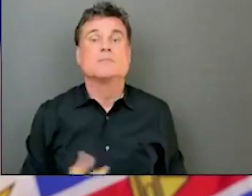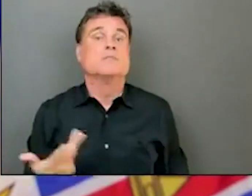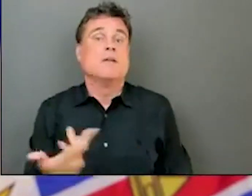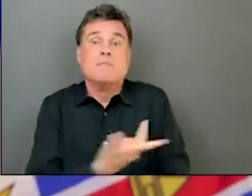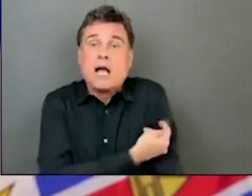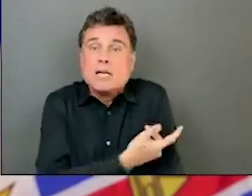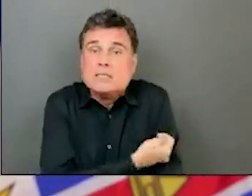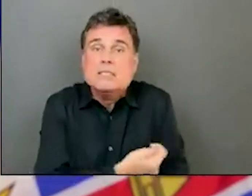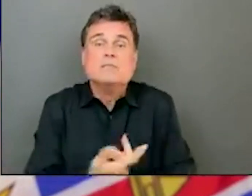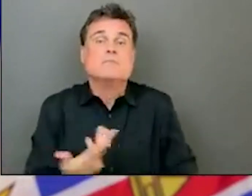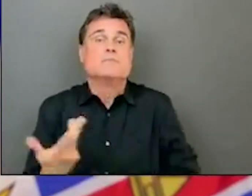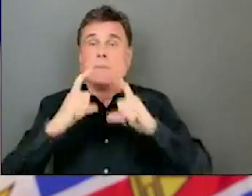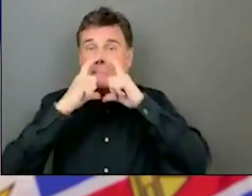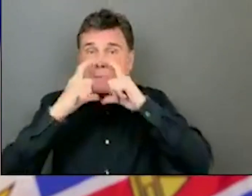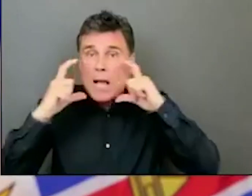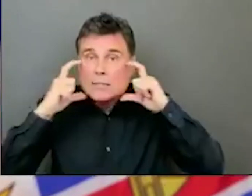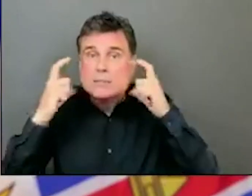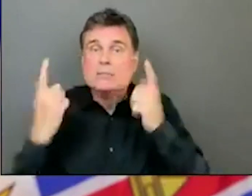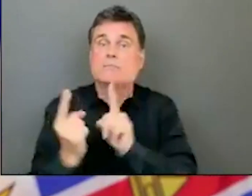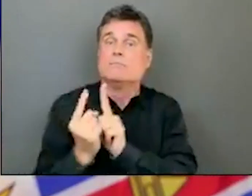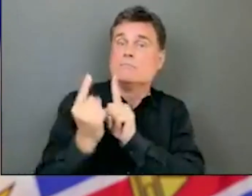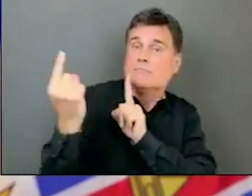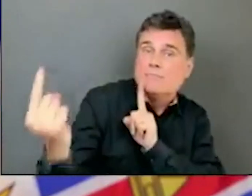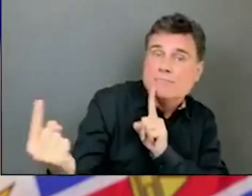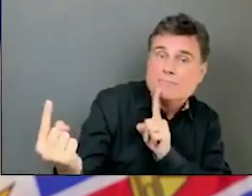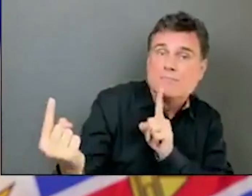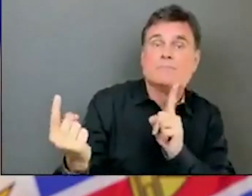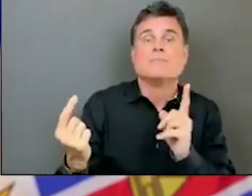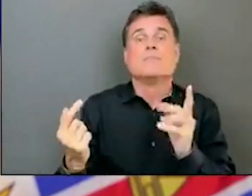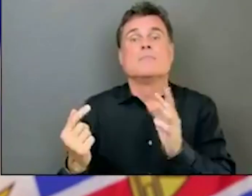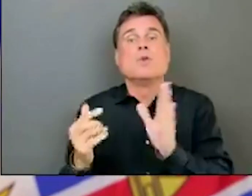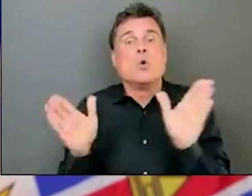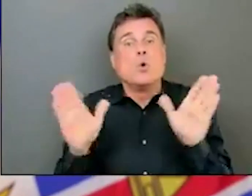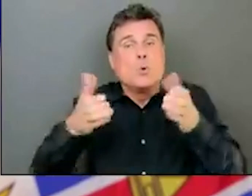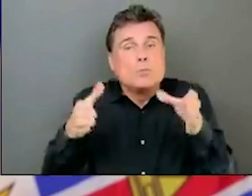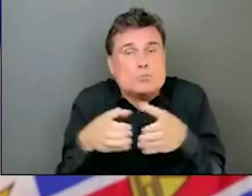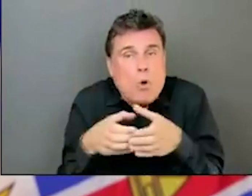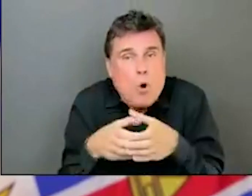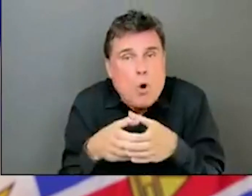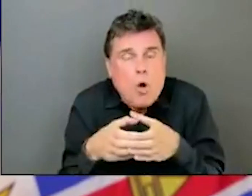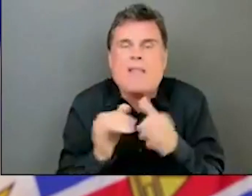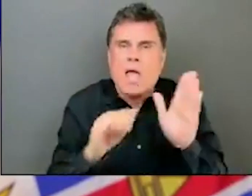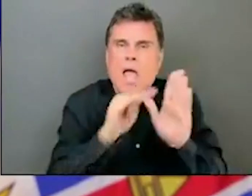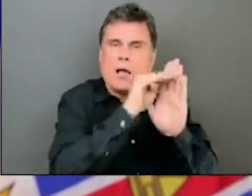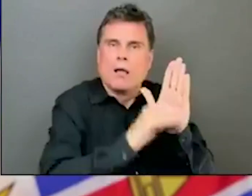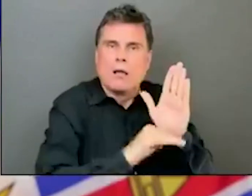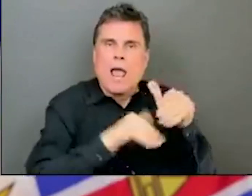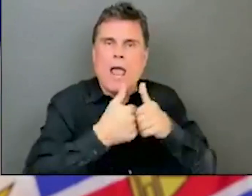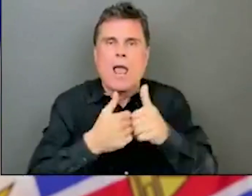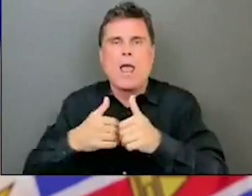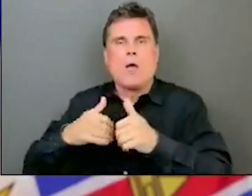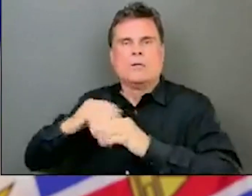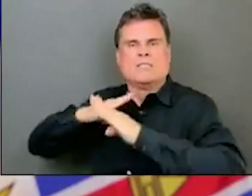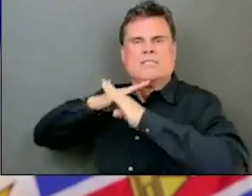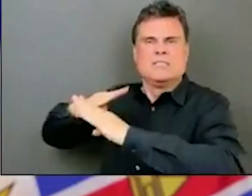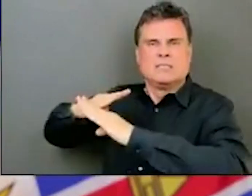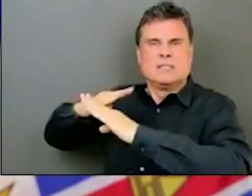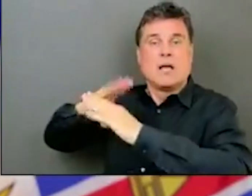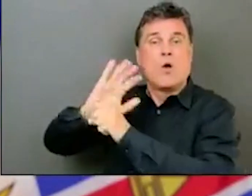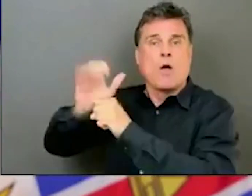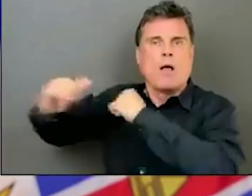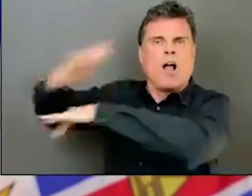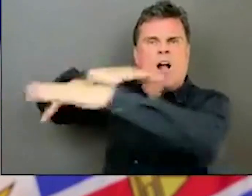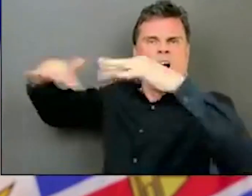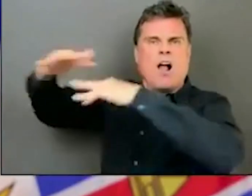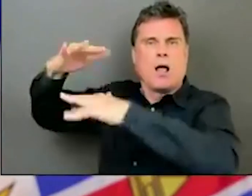these active measures, whether it's vaccination and masking and keeping our groups small, because that's how we are dampening down the amount